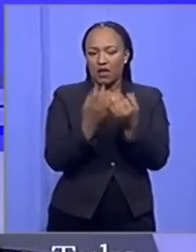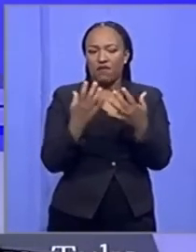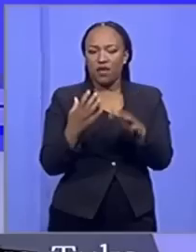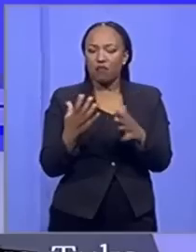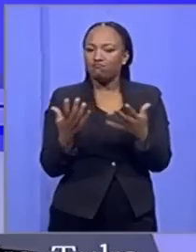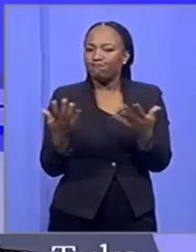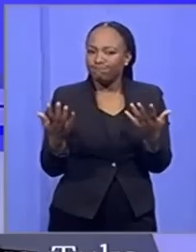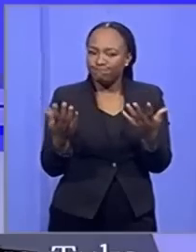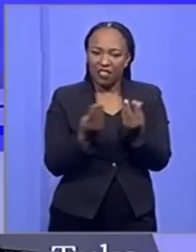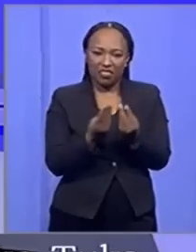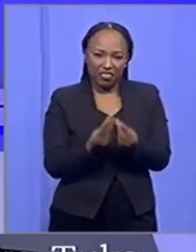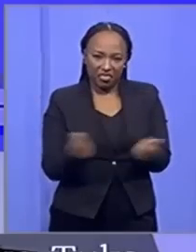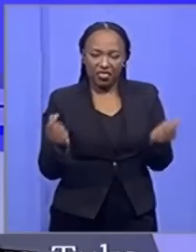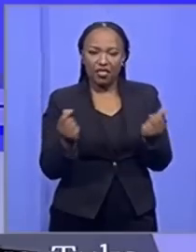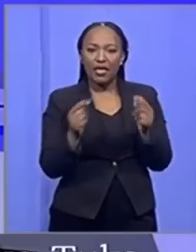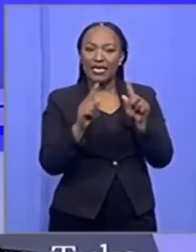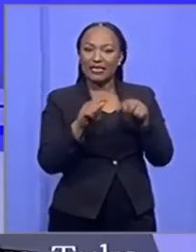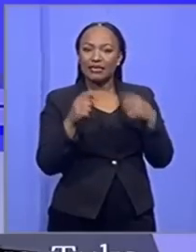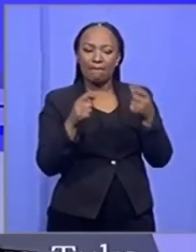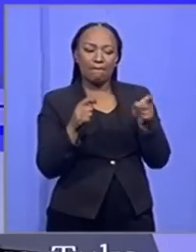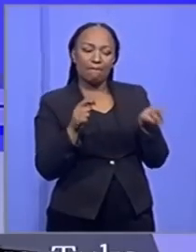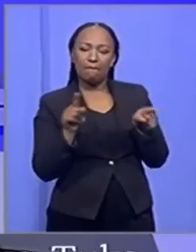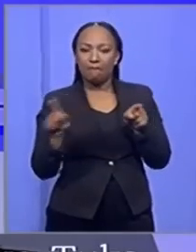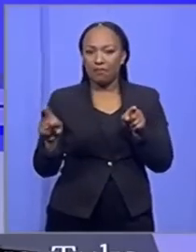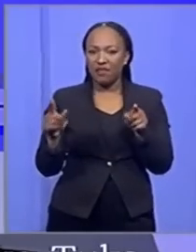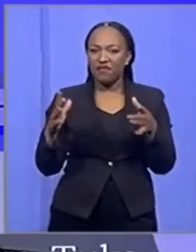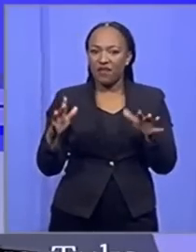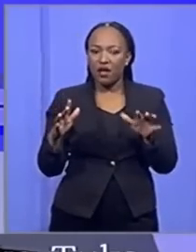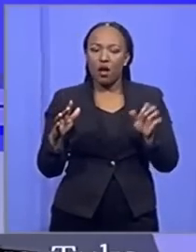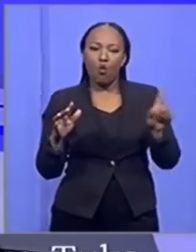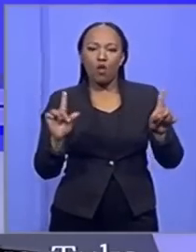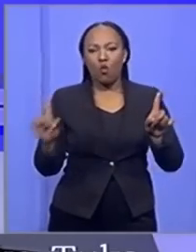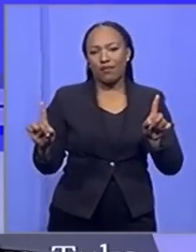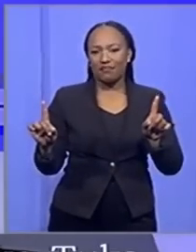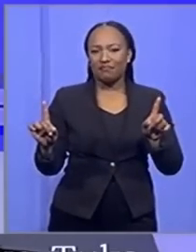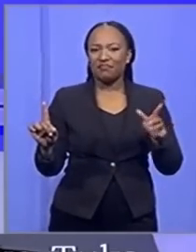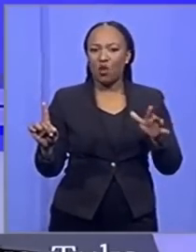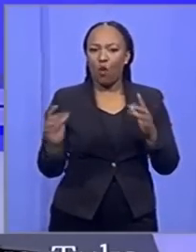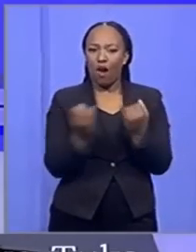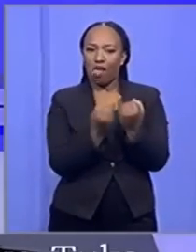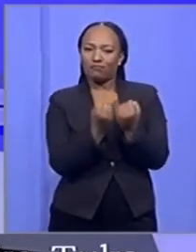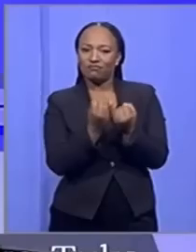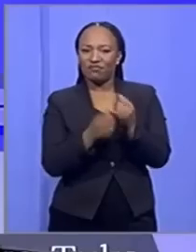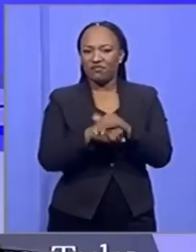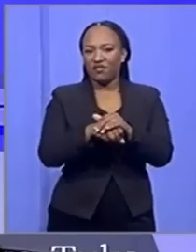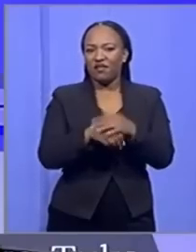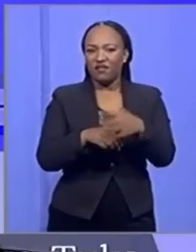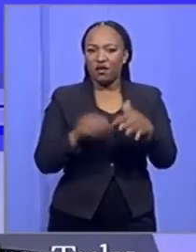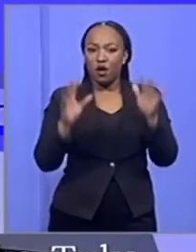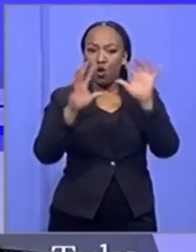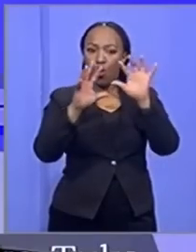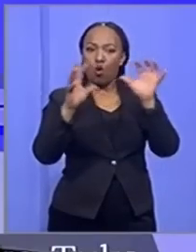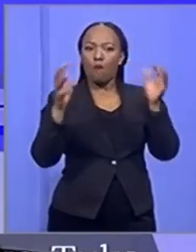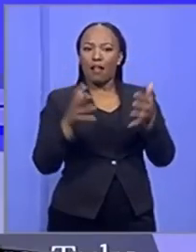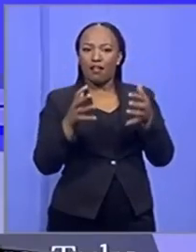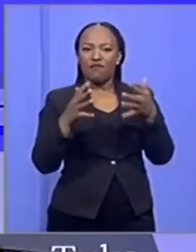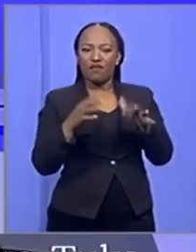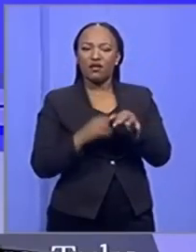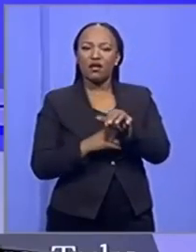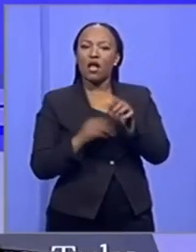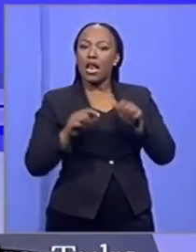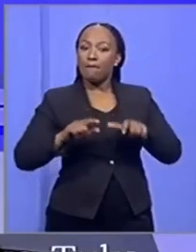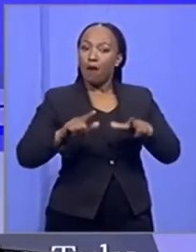morago ga gore dihlopha tše ka bobedi di raloke maleka e tee go e tee papading ya go kgahliša ka lepatlelong la Global ka leboakgomo provinseng ya